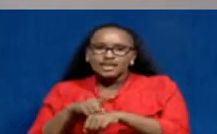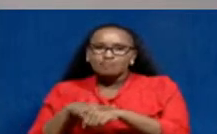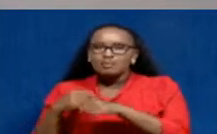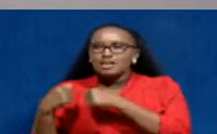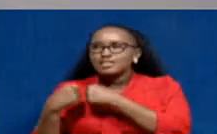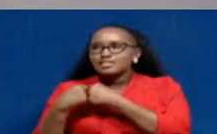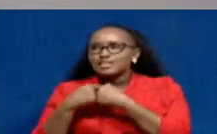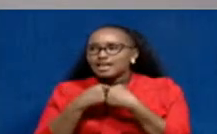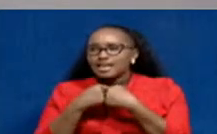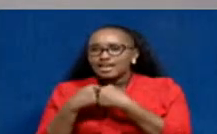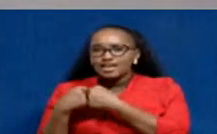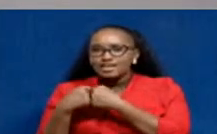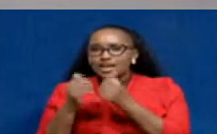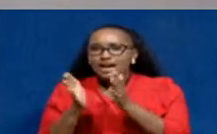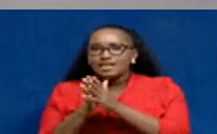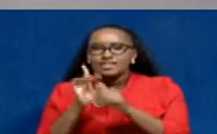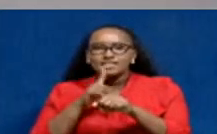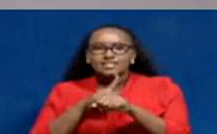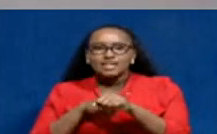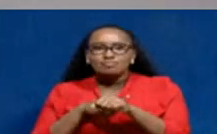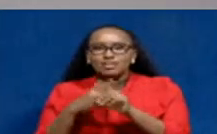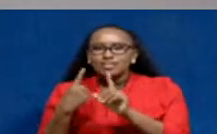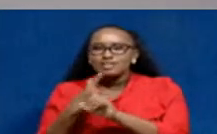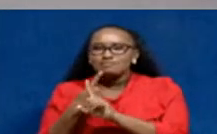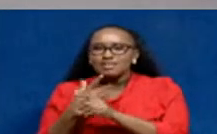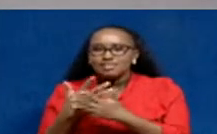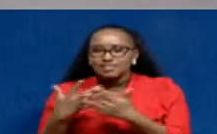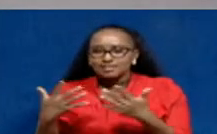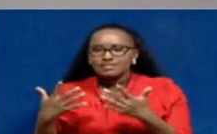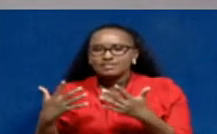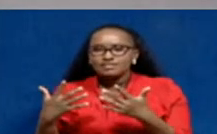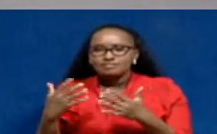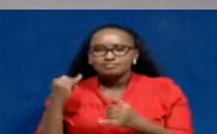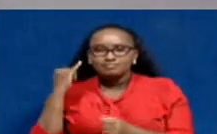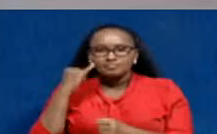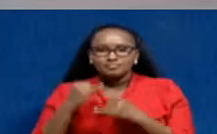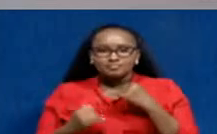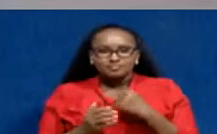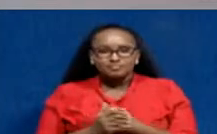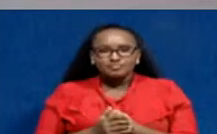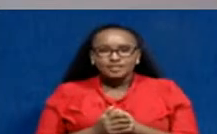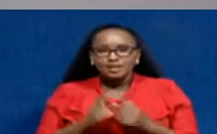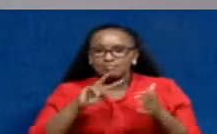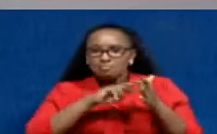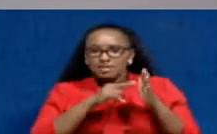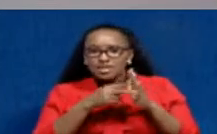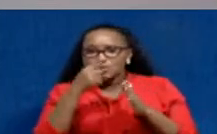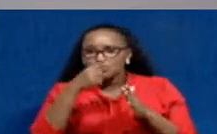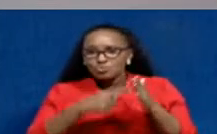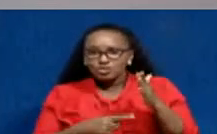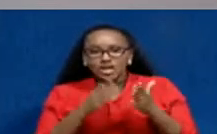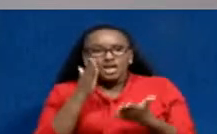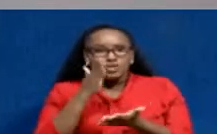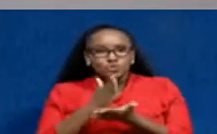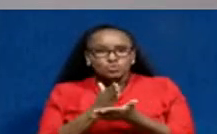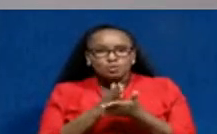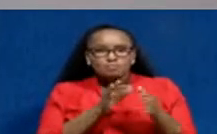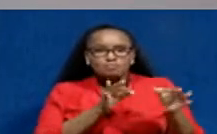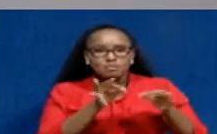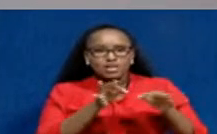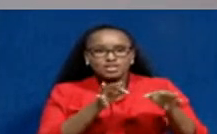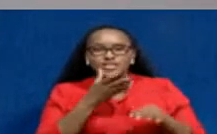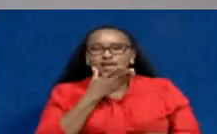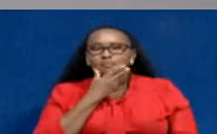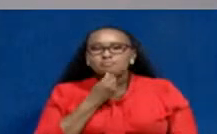of challenge and difficulties," end of quote. In other words, the true measure of a